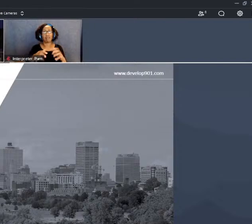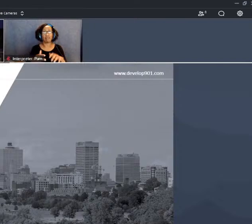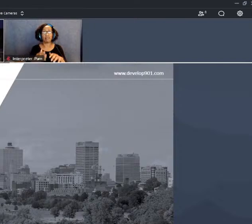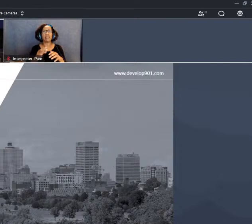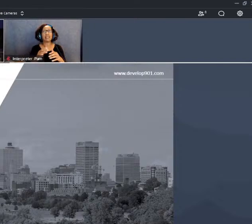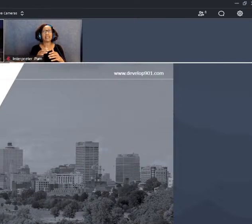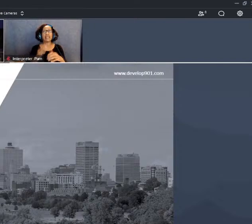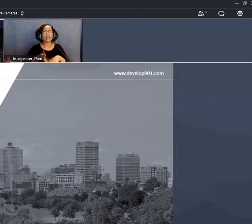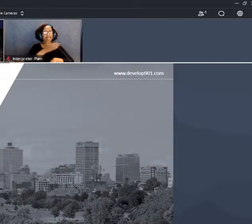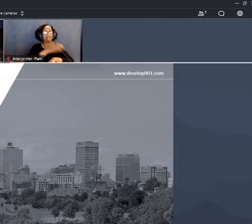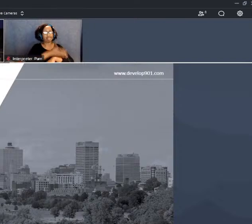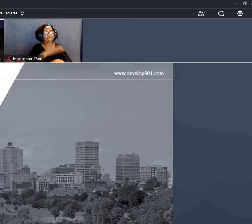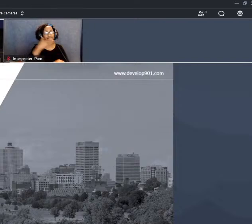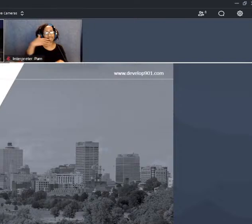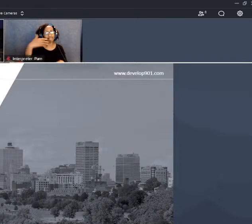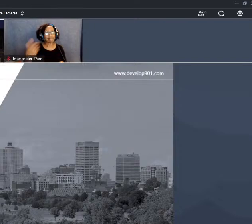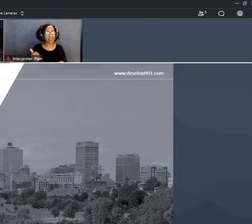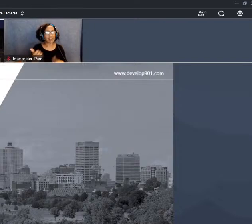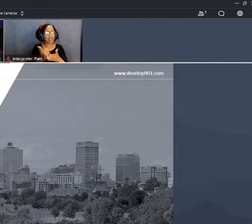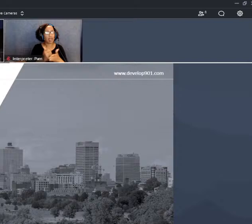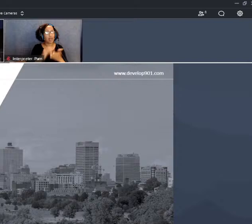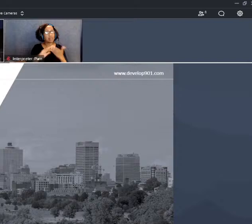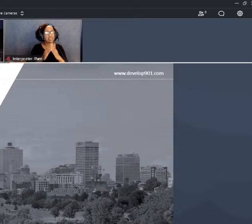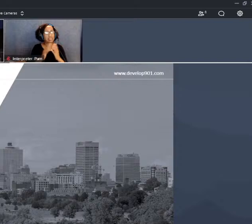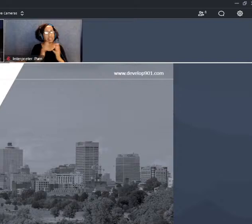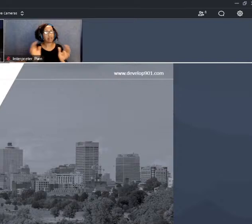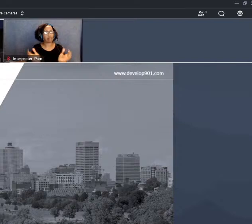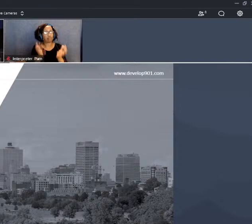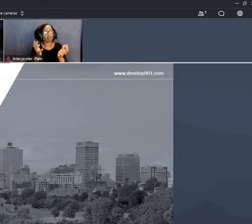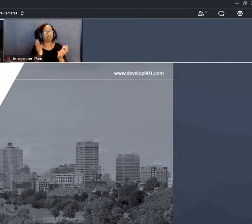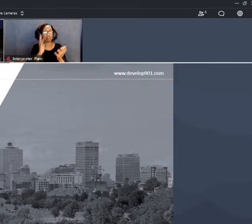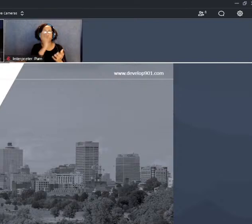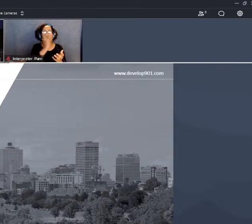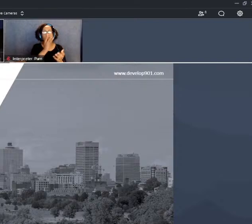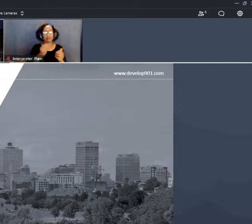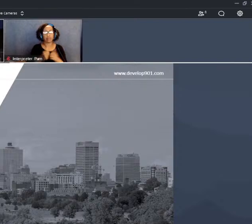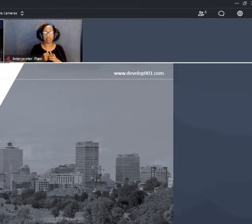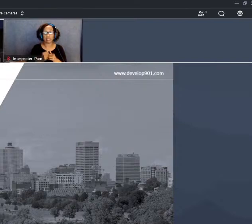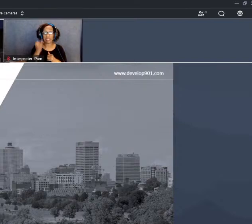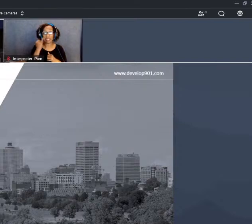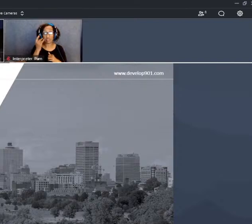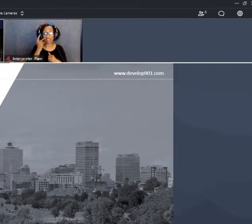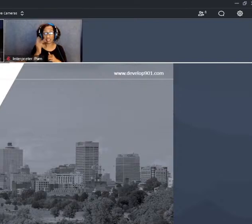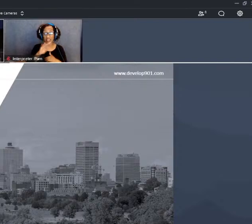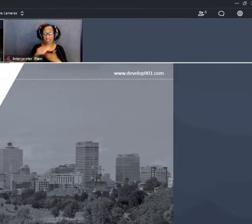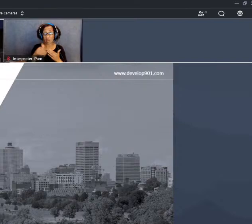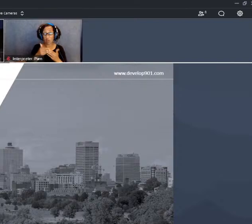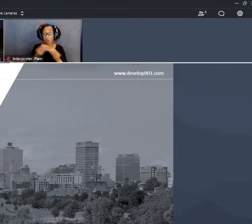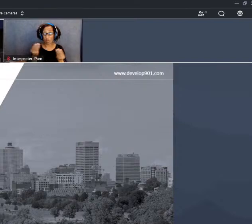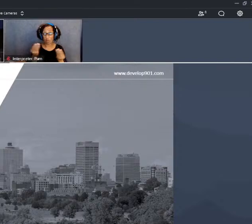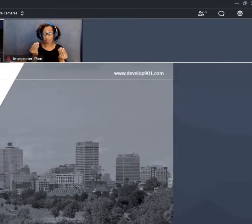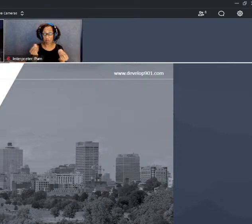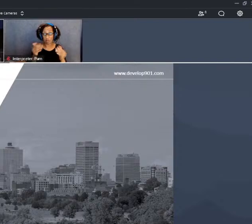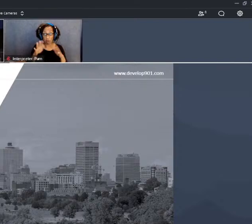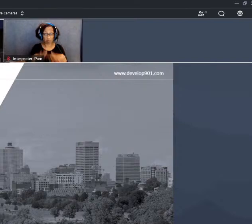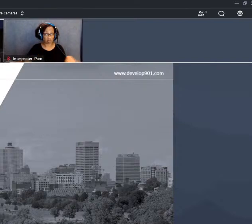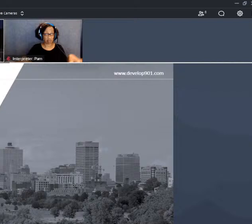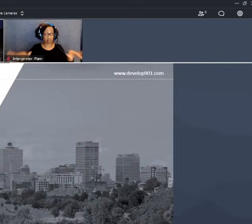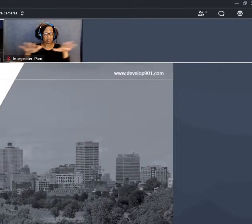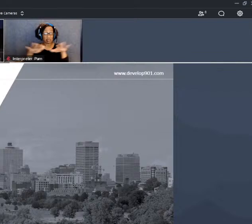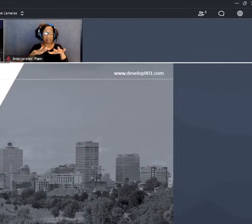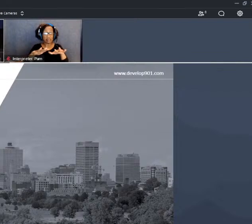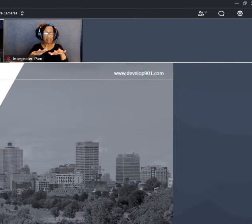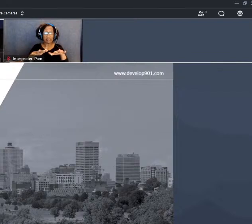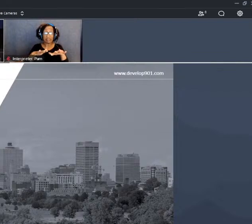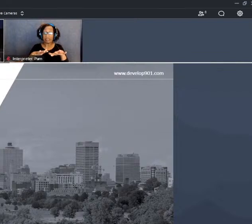again, if we take a look at all the properties surrounding this new development, they're in